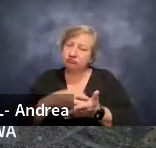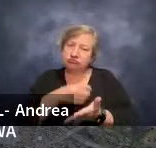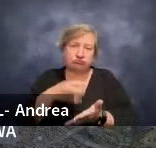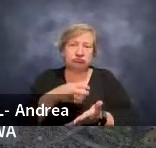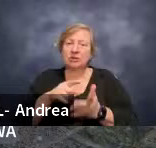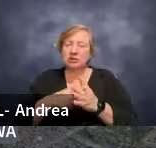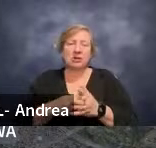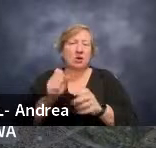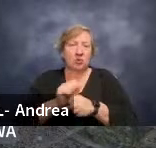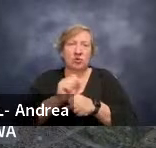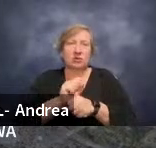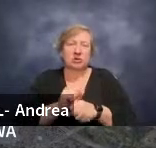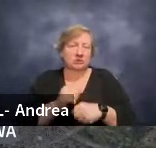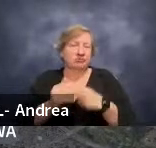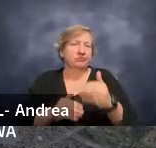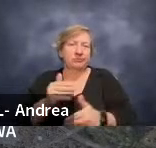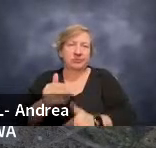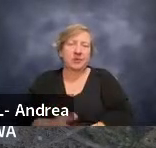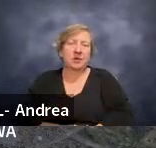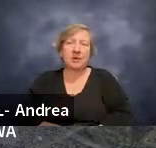Great, thanks, Greg.